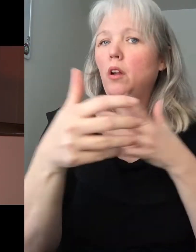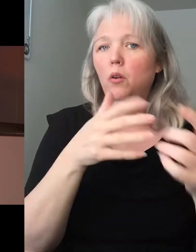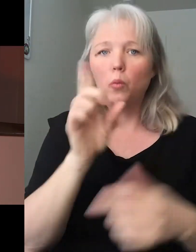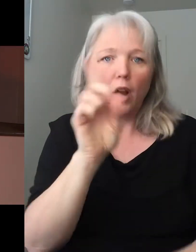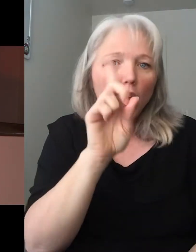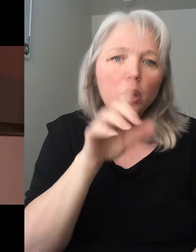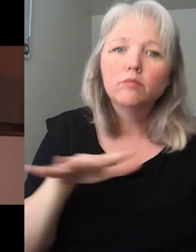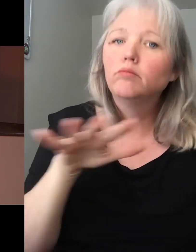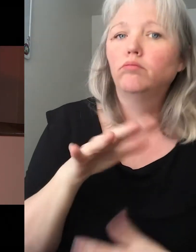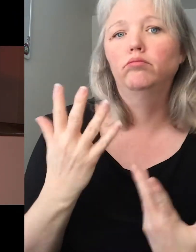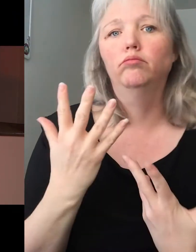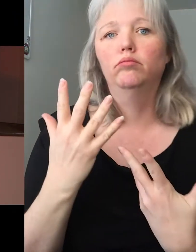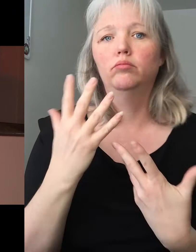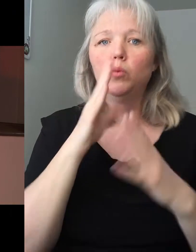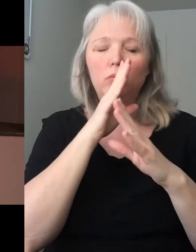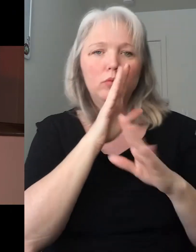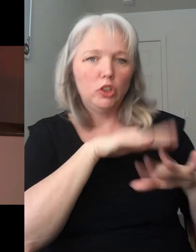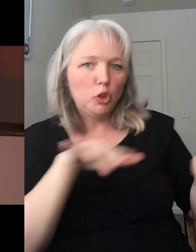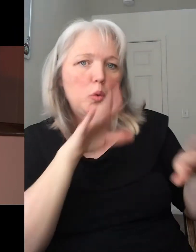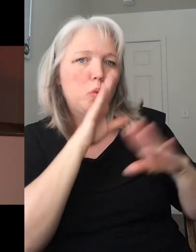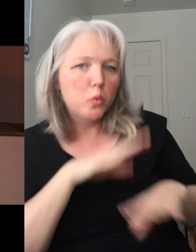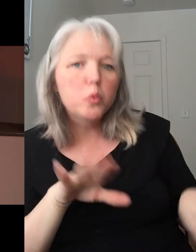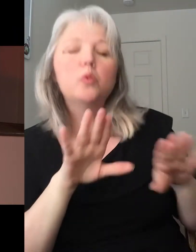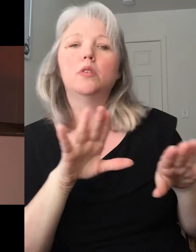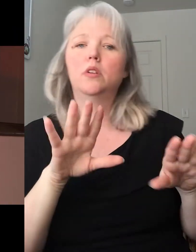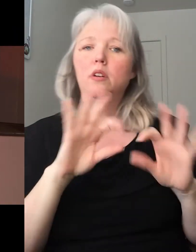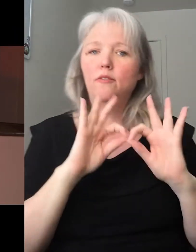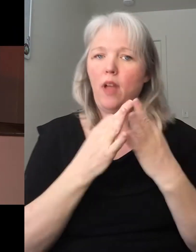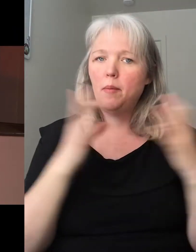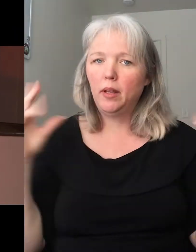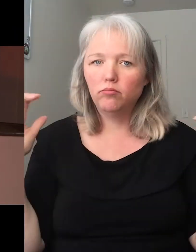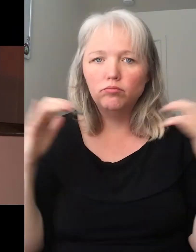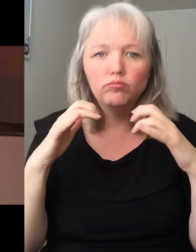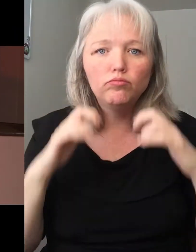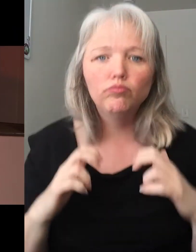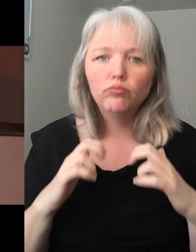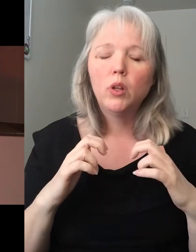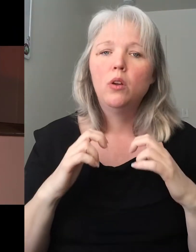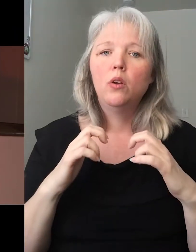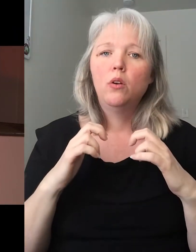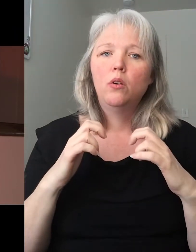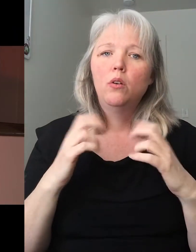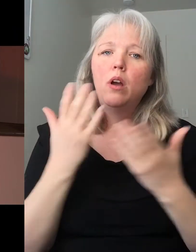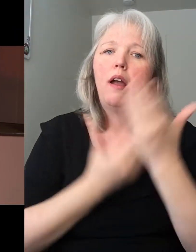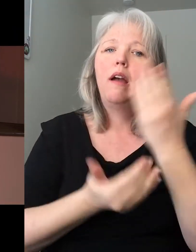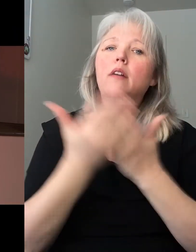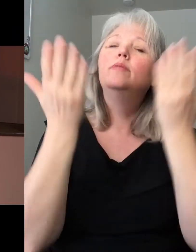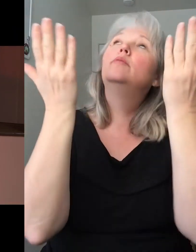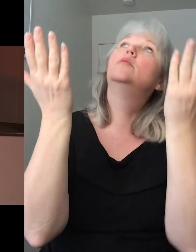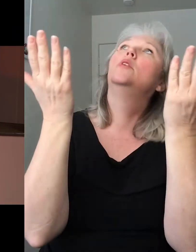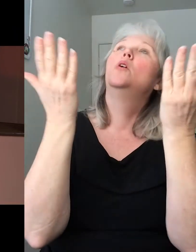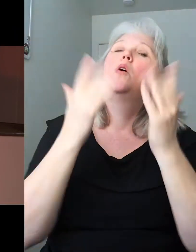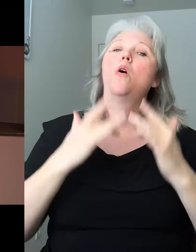the children, gather the family, we open our hands, we open our hearts.